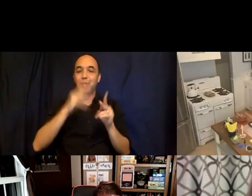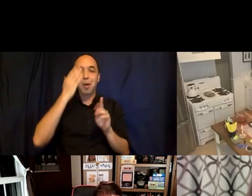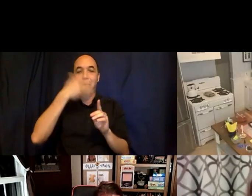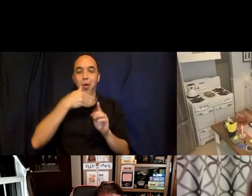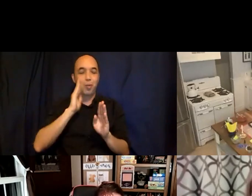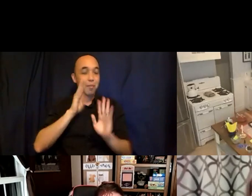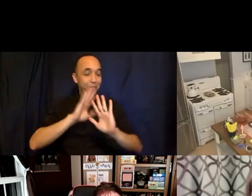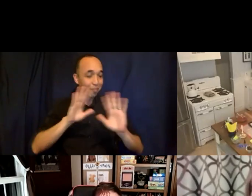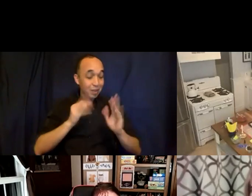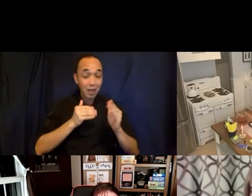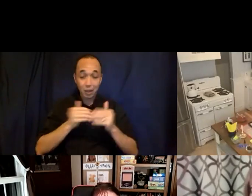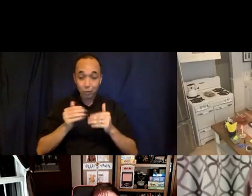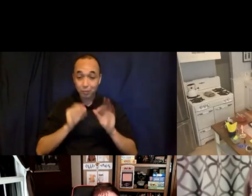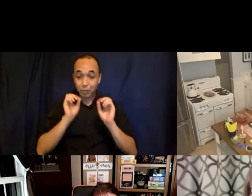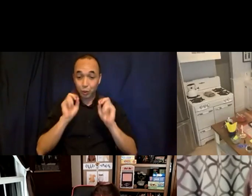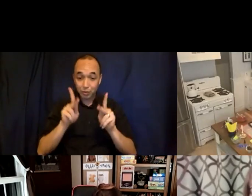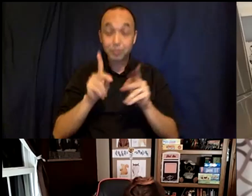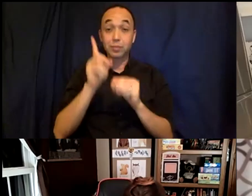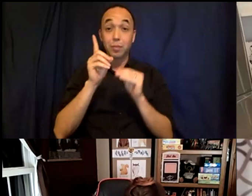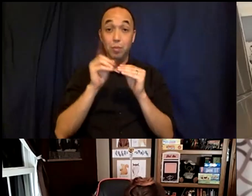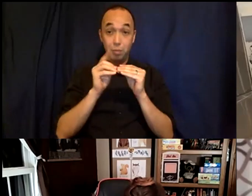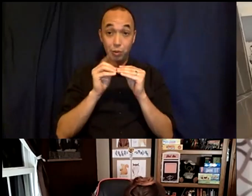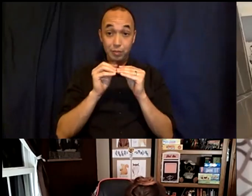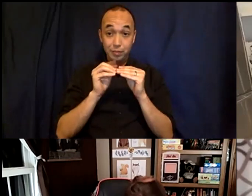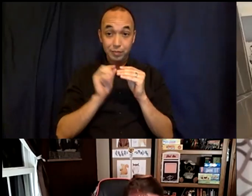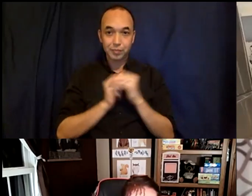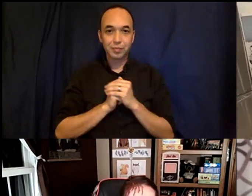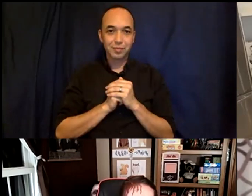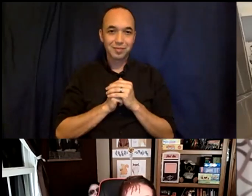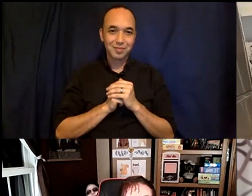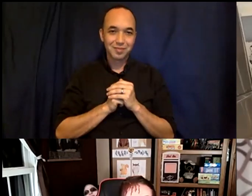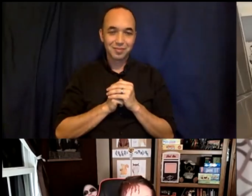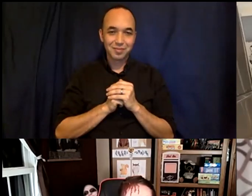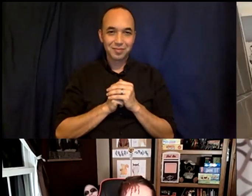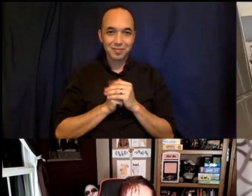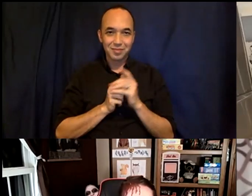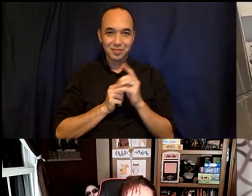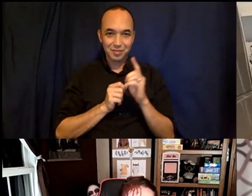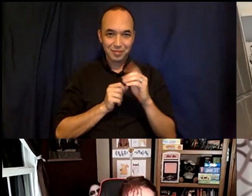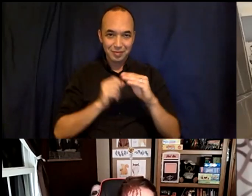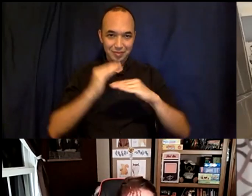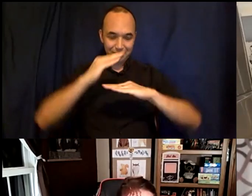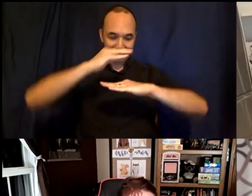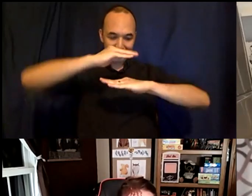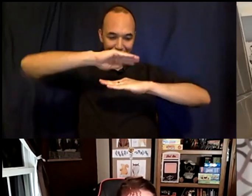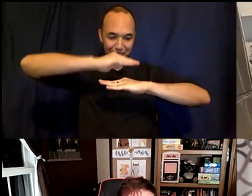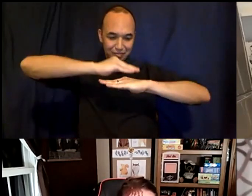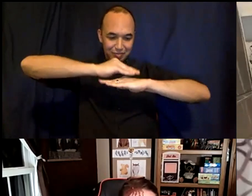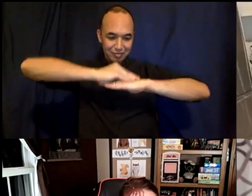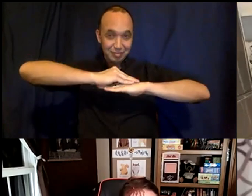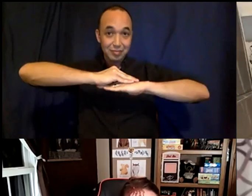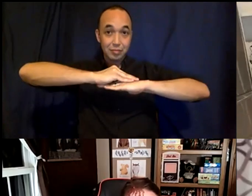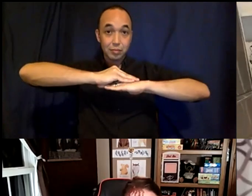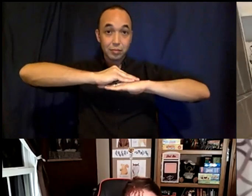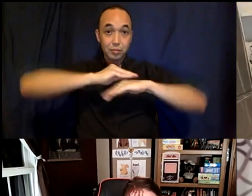All right, one more going right on here, squeezing around that